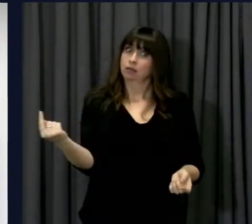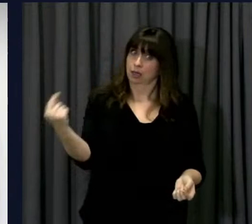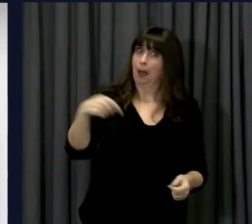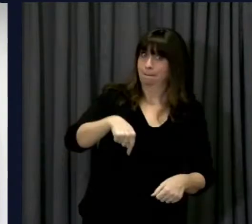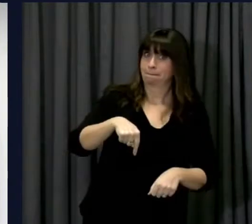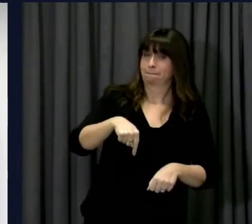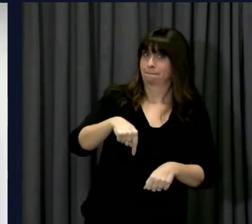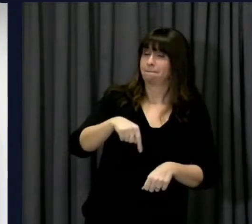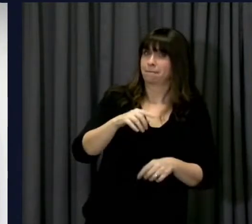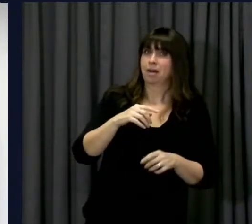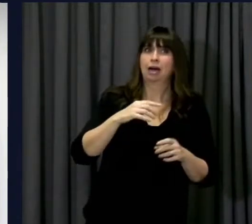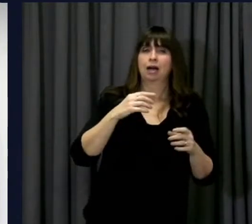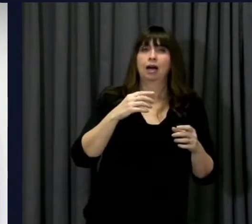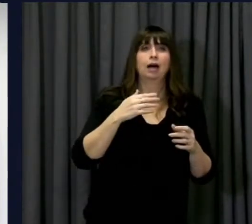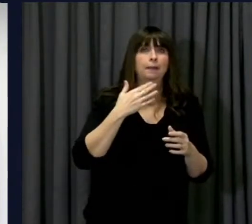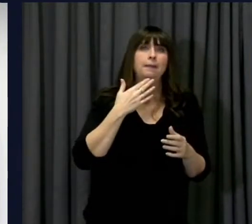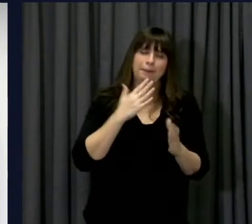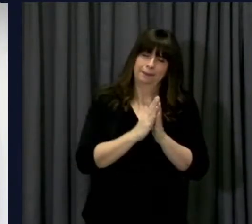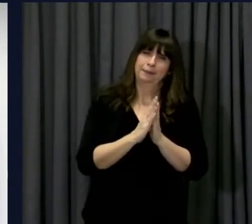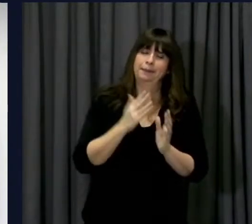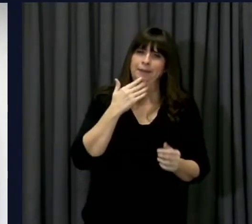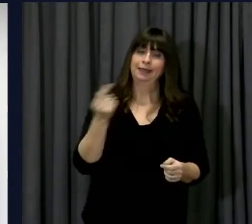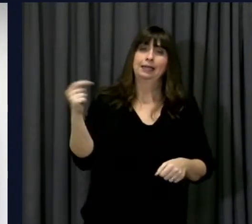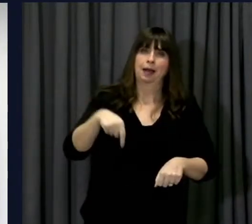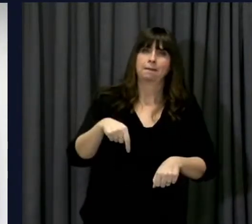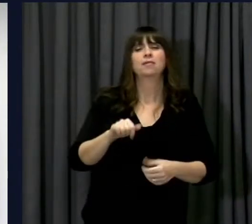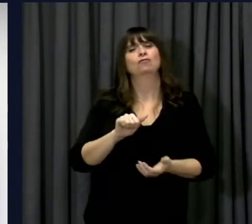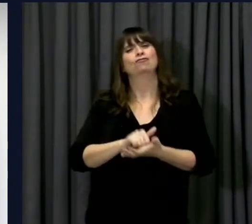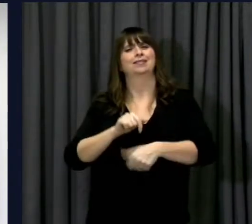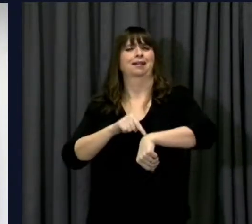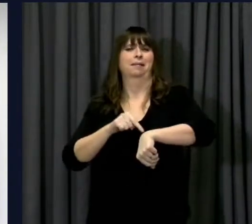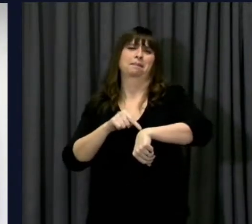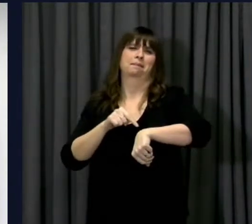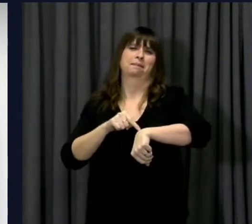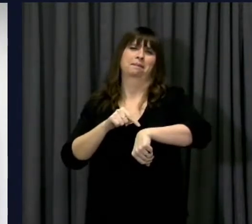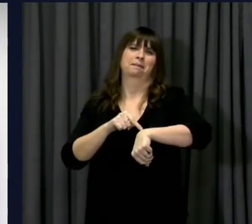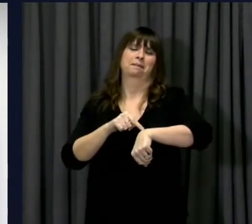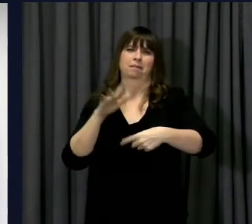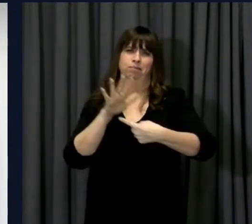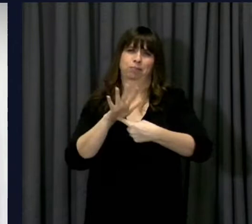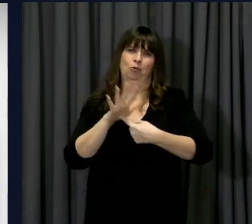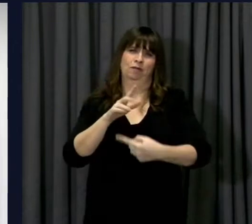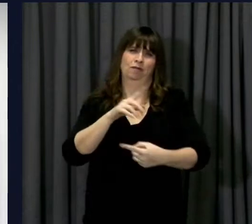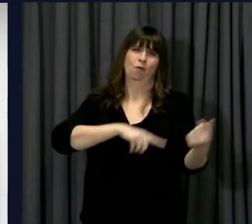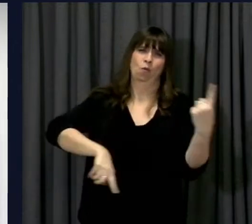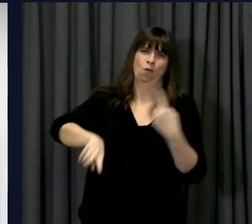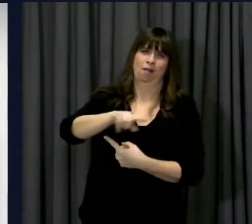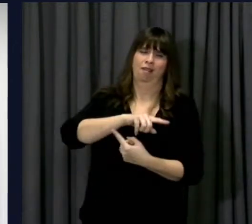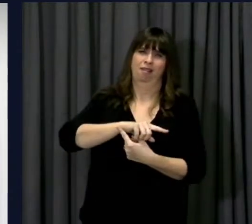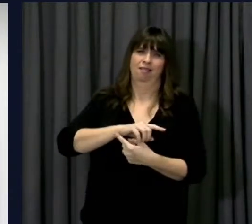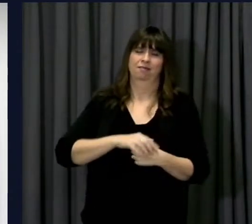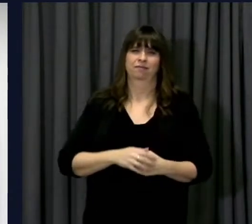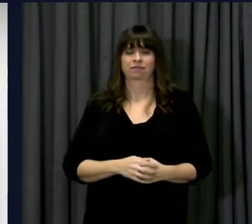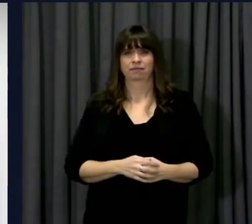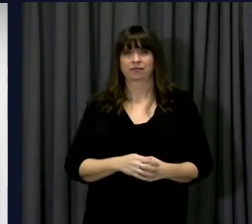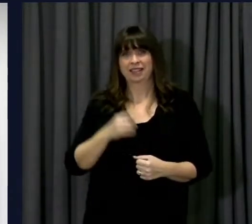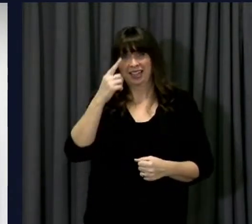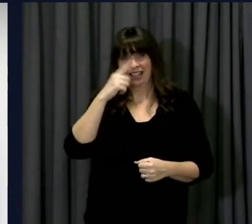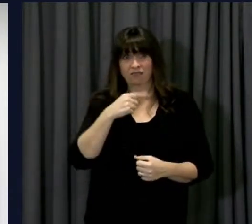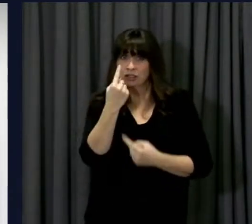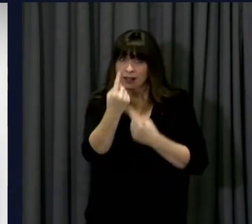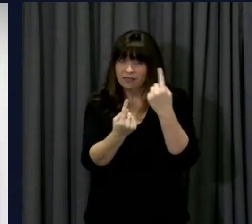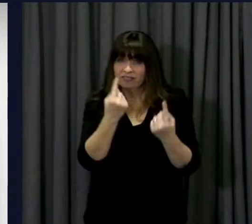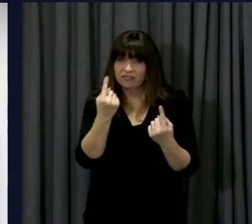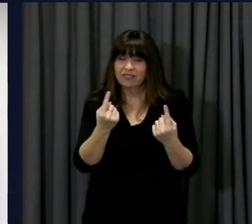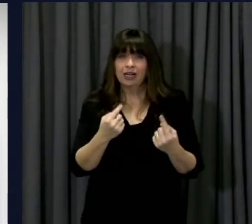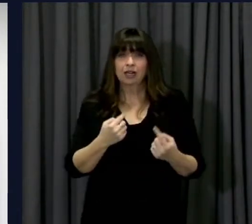from the earlier question, but also attending at the right time is really important for all of us. And I'd say to anyone who's concerned about